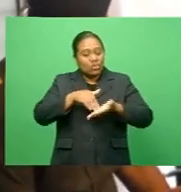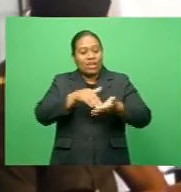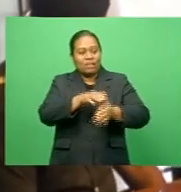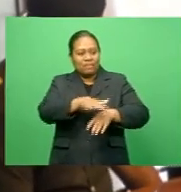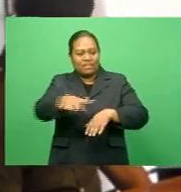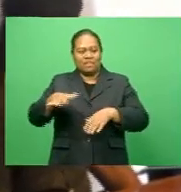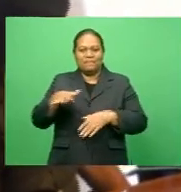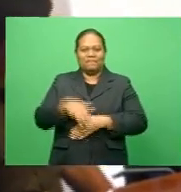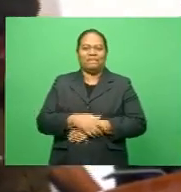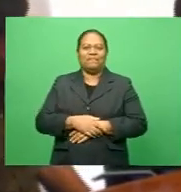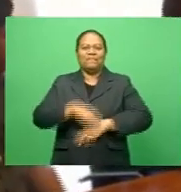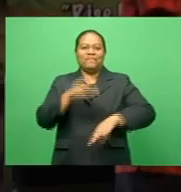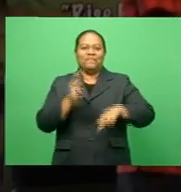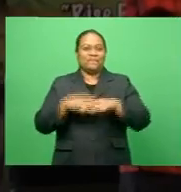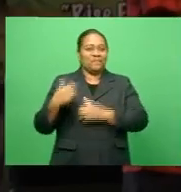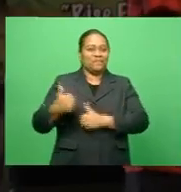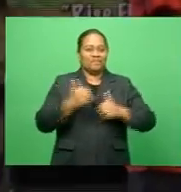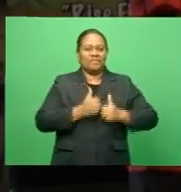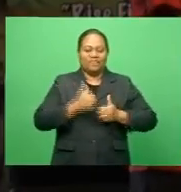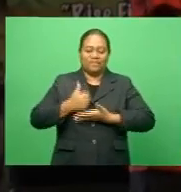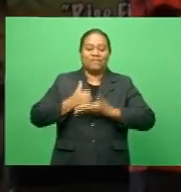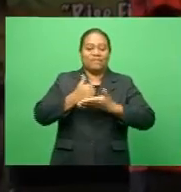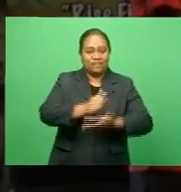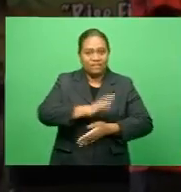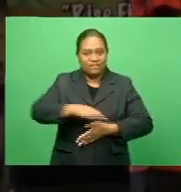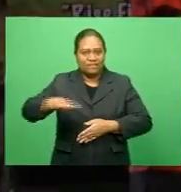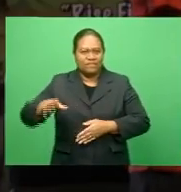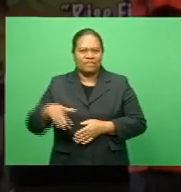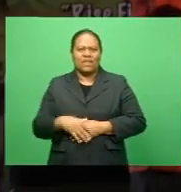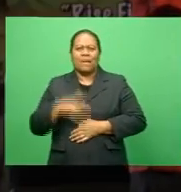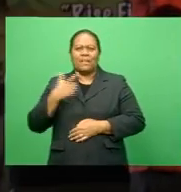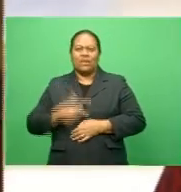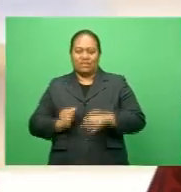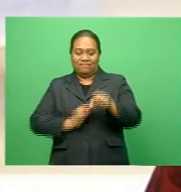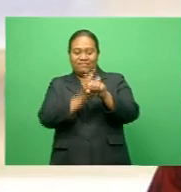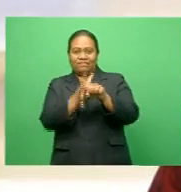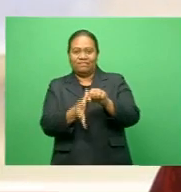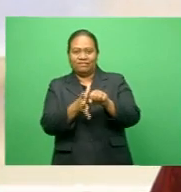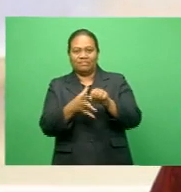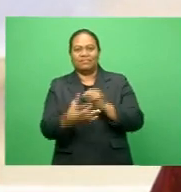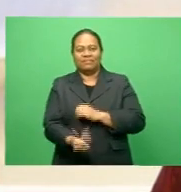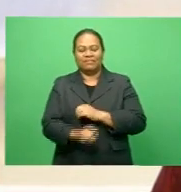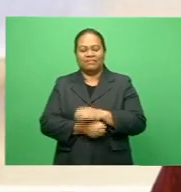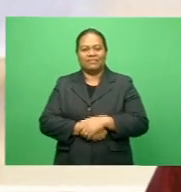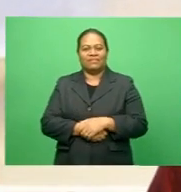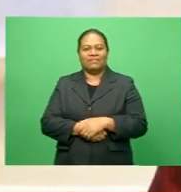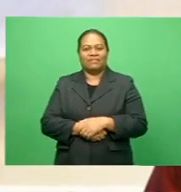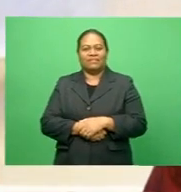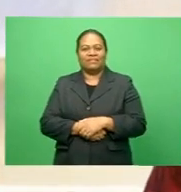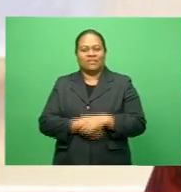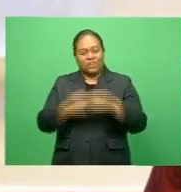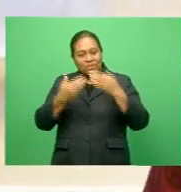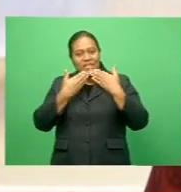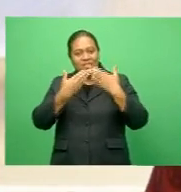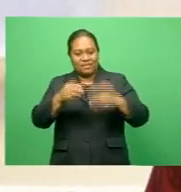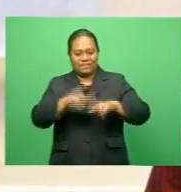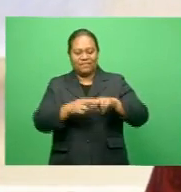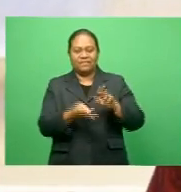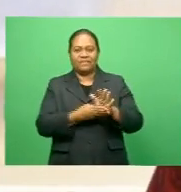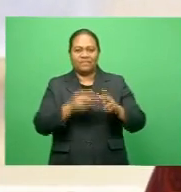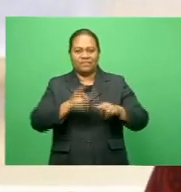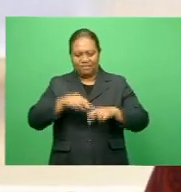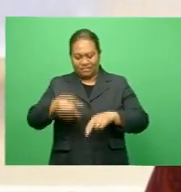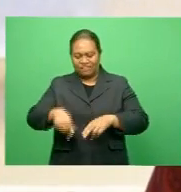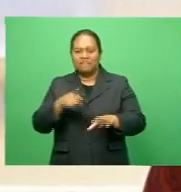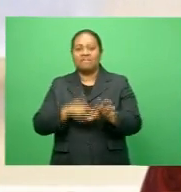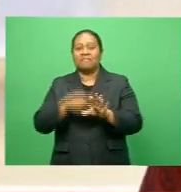RFMF initiative to assist children affected financially by COVID-19. So thankful to FMF for coming on board this year. I know it is